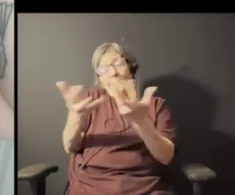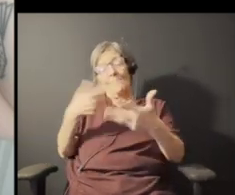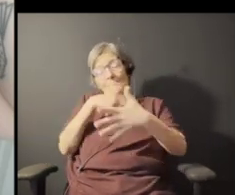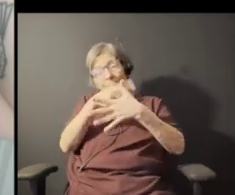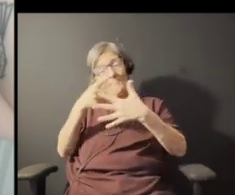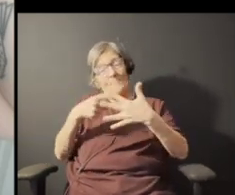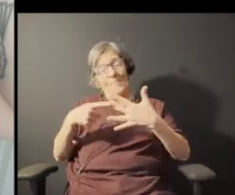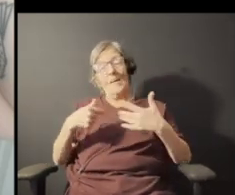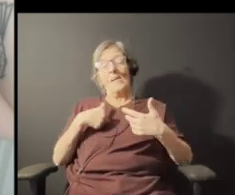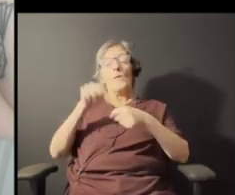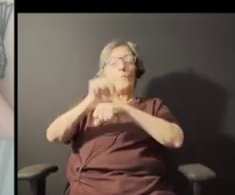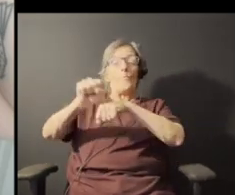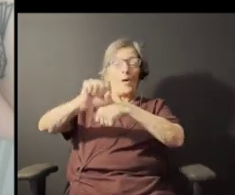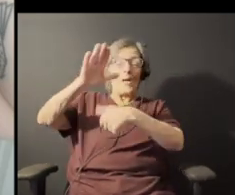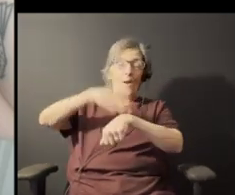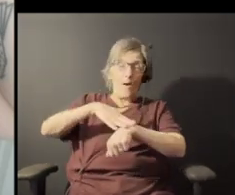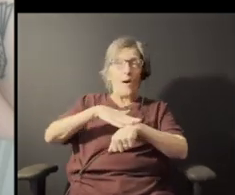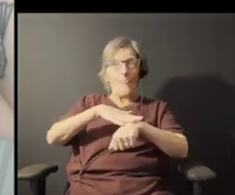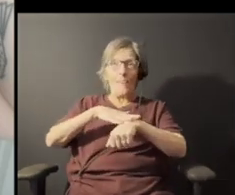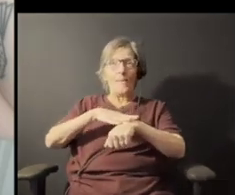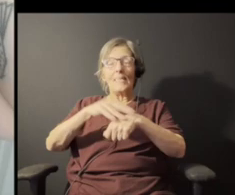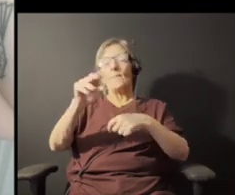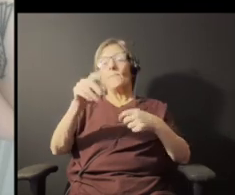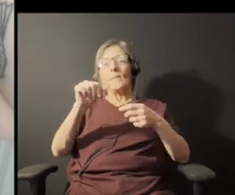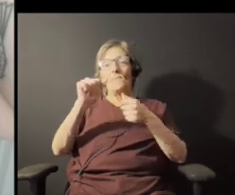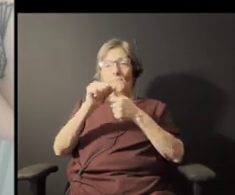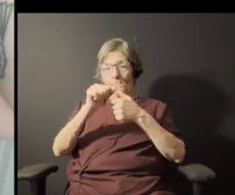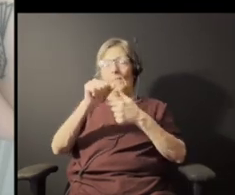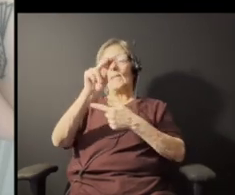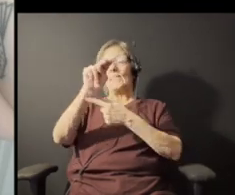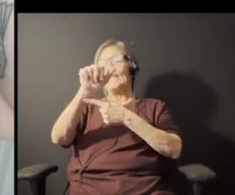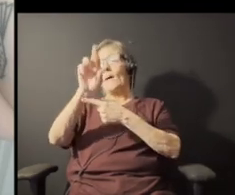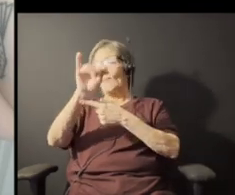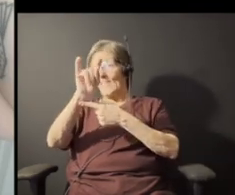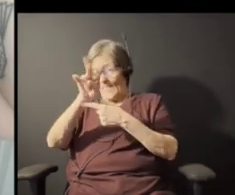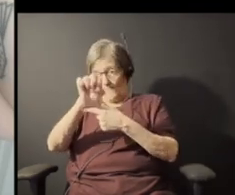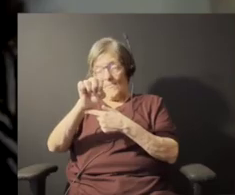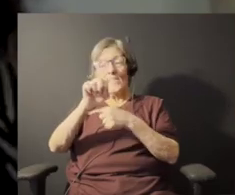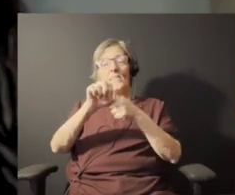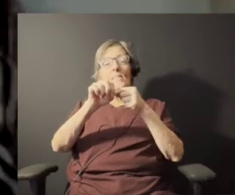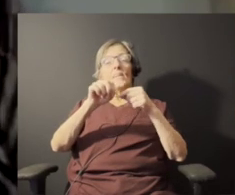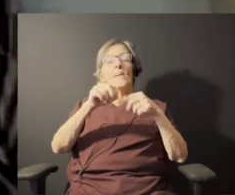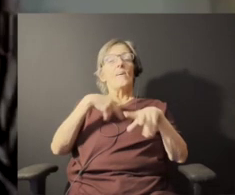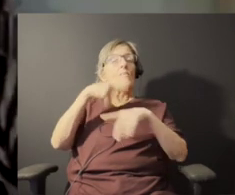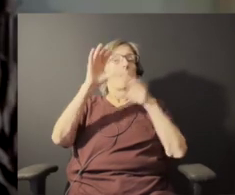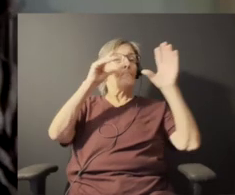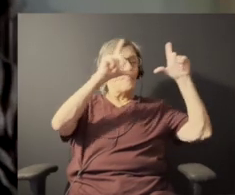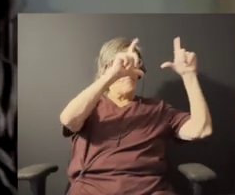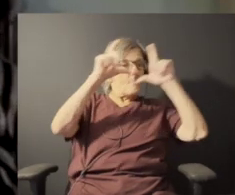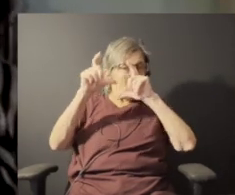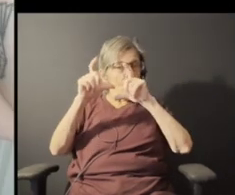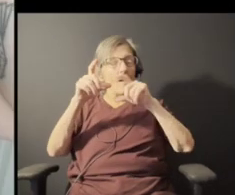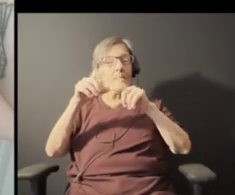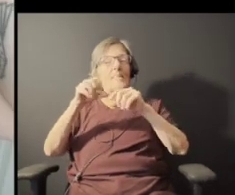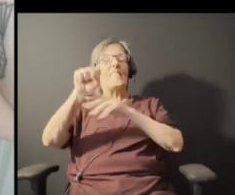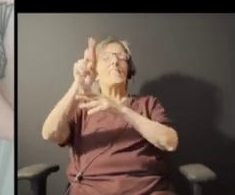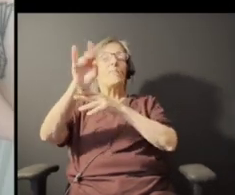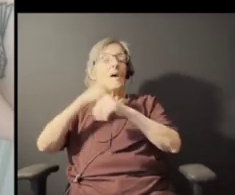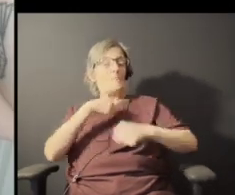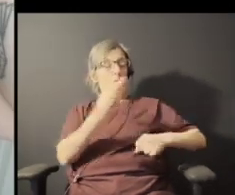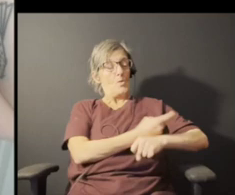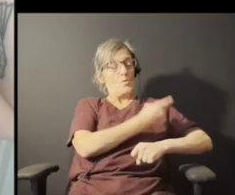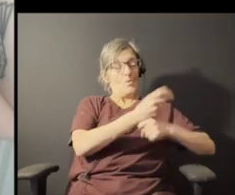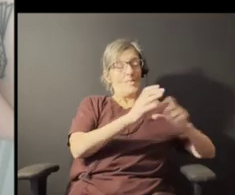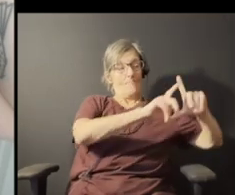right now. Also working on a narrative photography series. Ooh. Where I will be